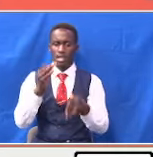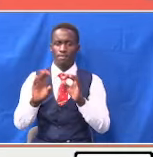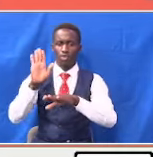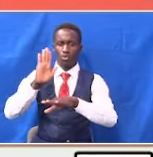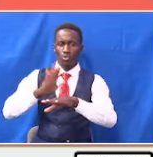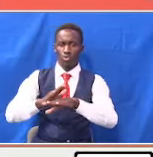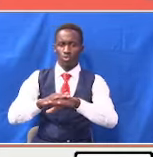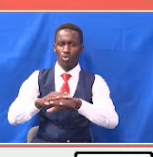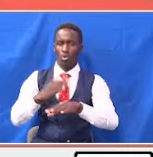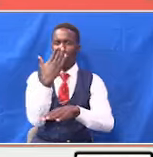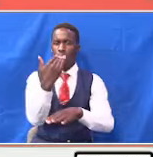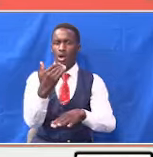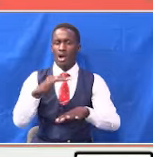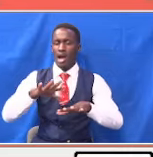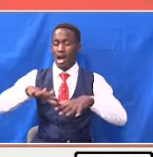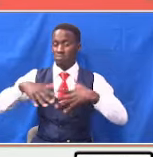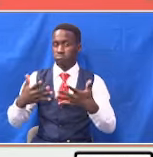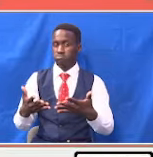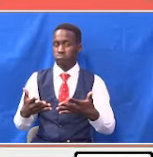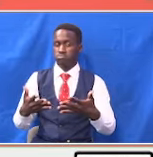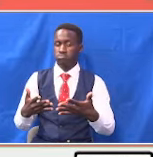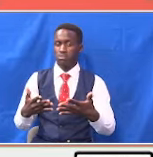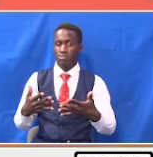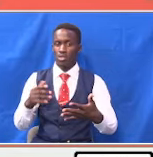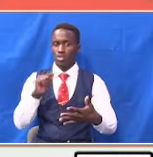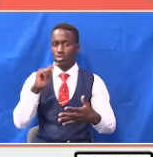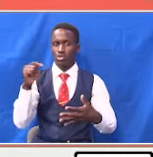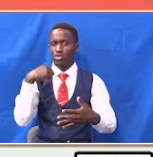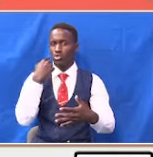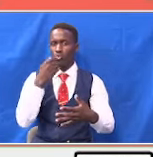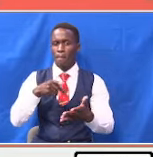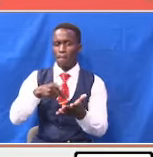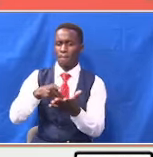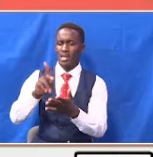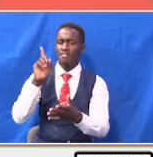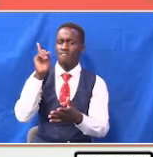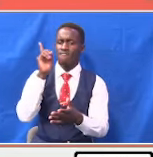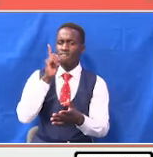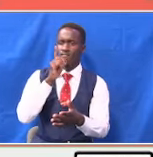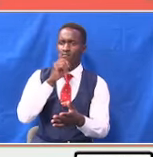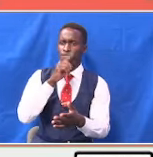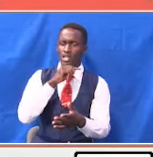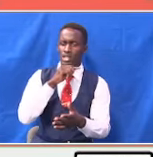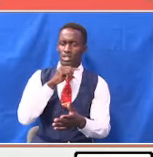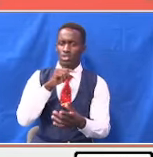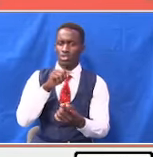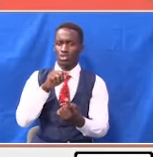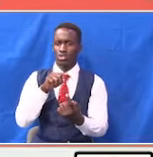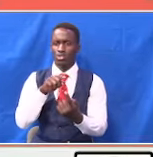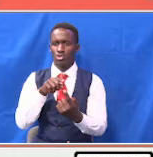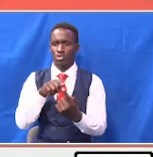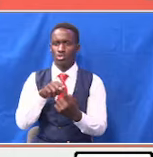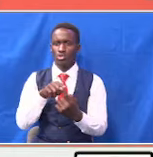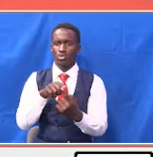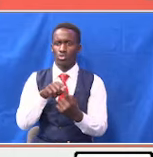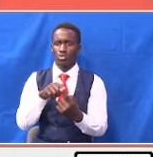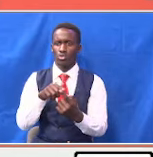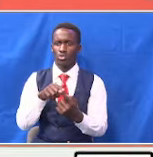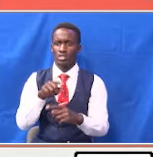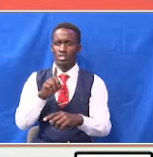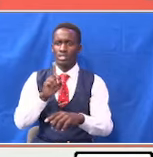good, why? How come those who had paid money to, like somebody said during that